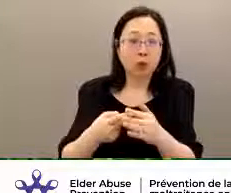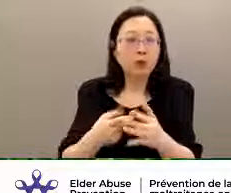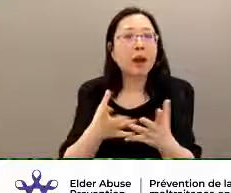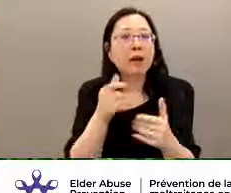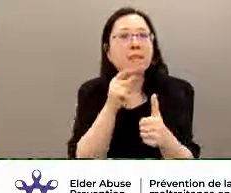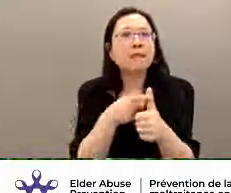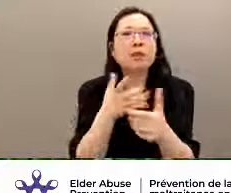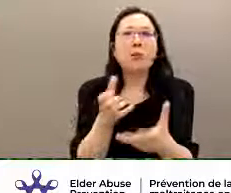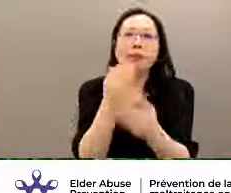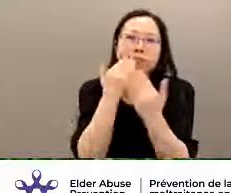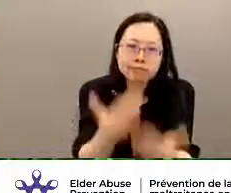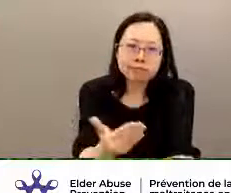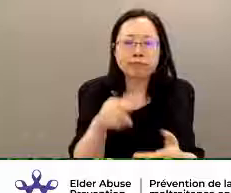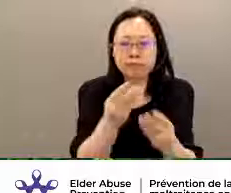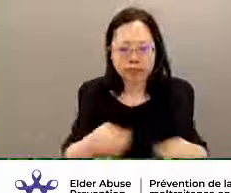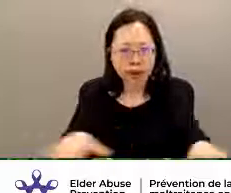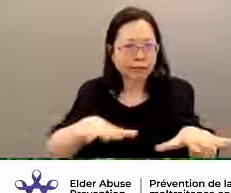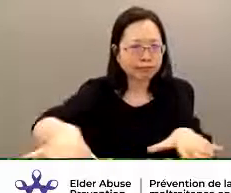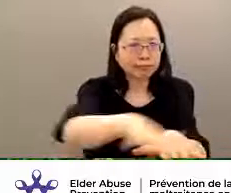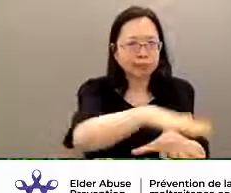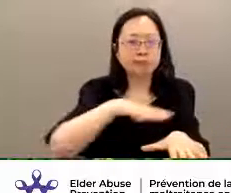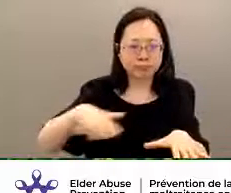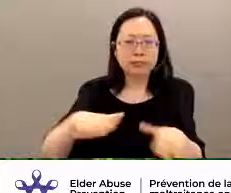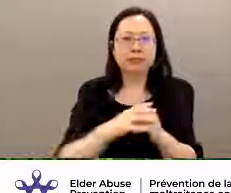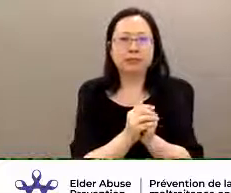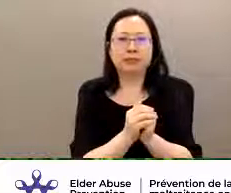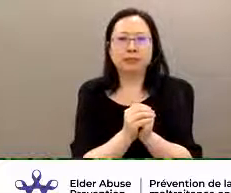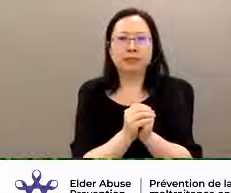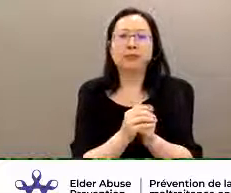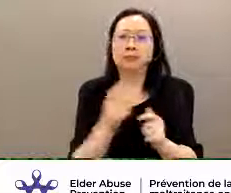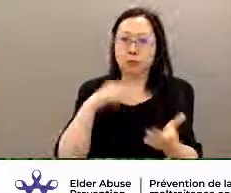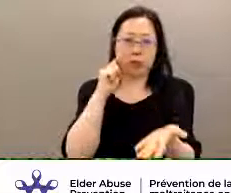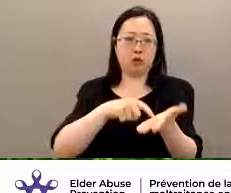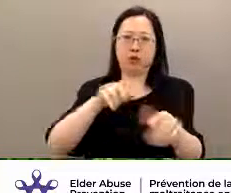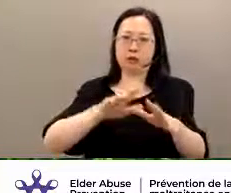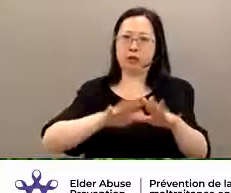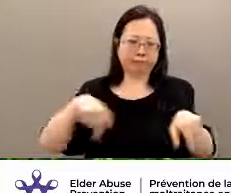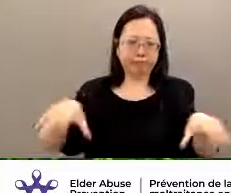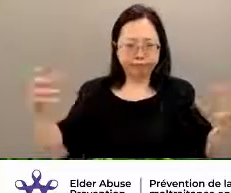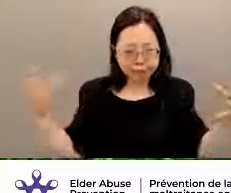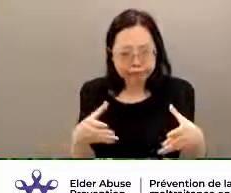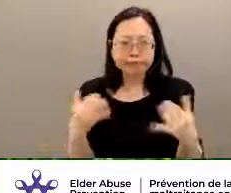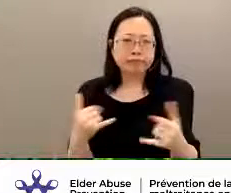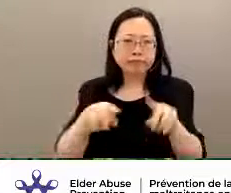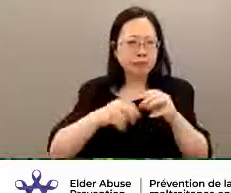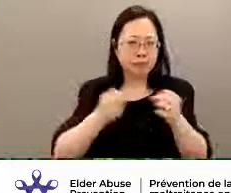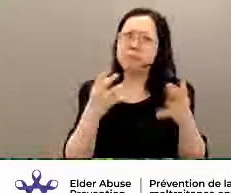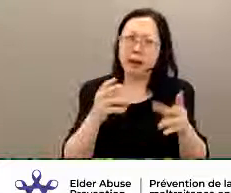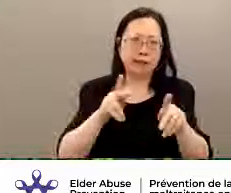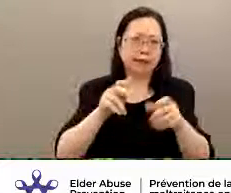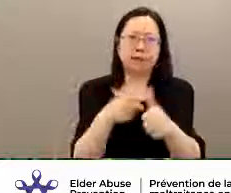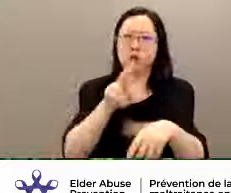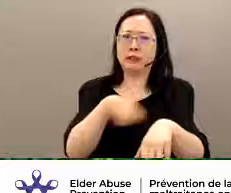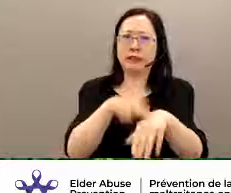would like to give our land acknowledgement as we start. We acknowledge that we gather on the traditional territory of a number of First